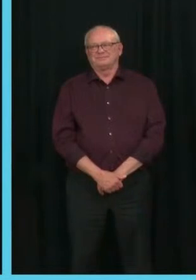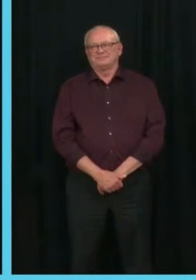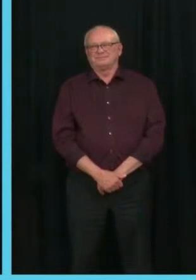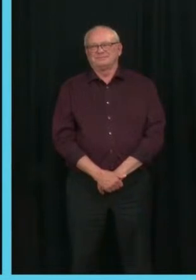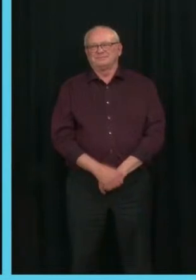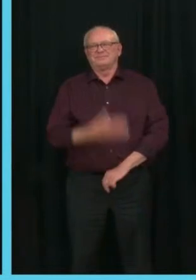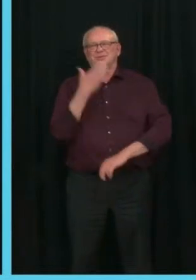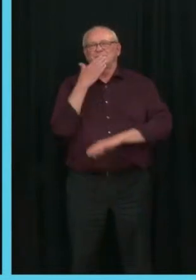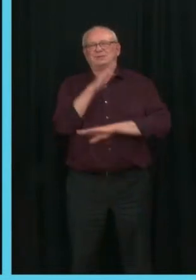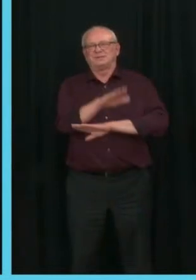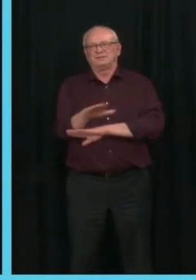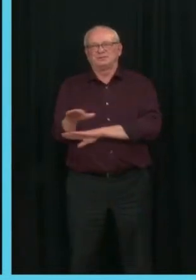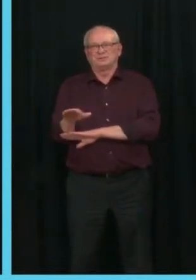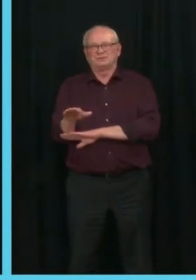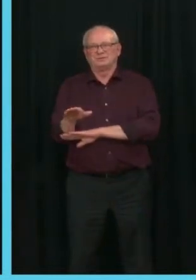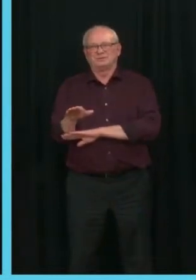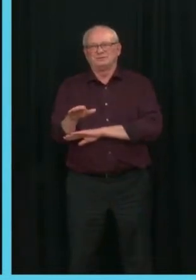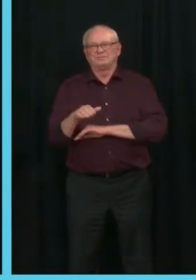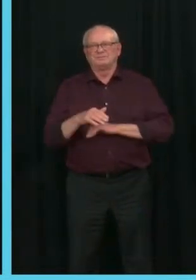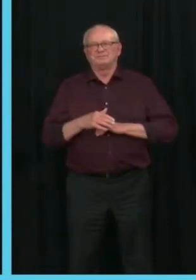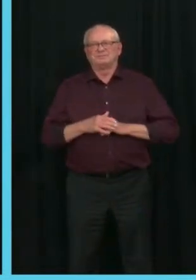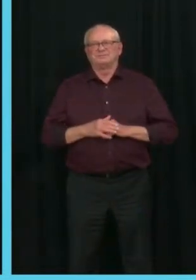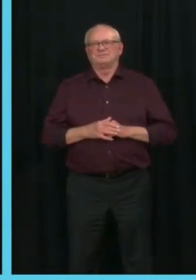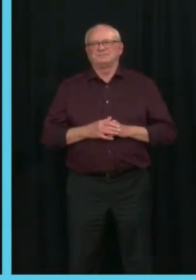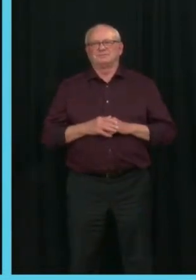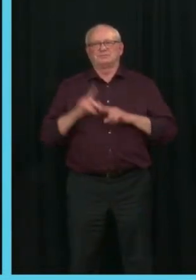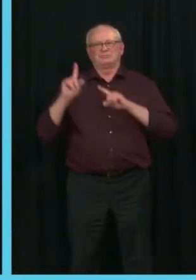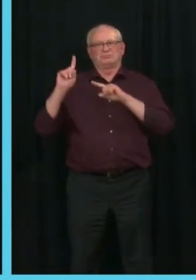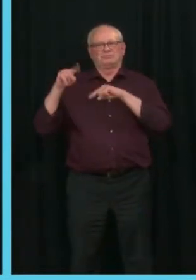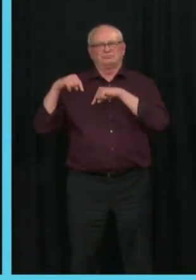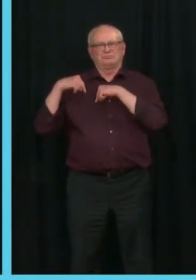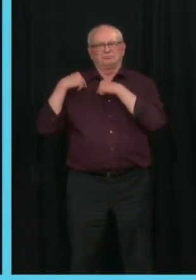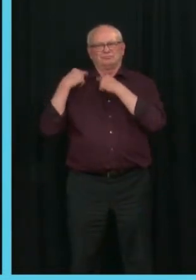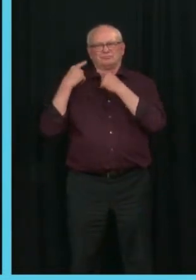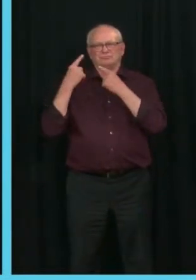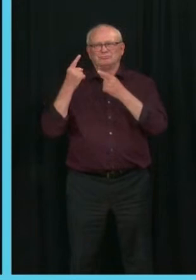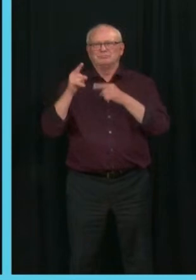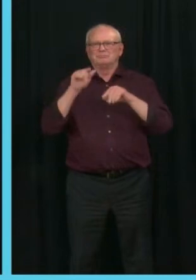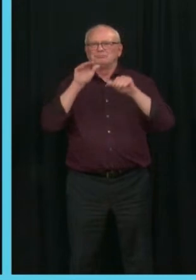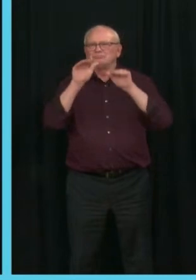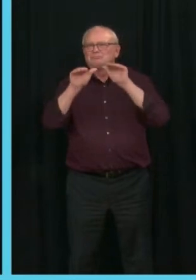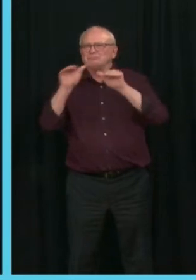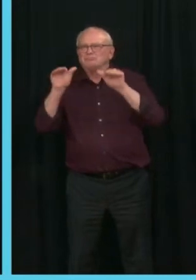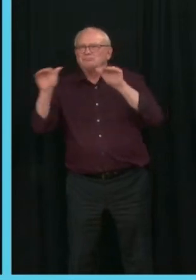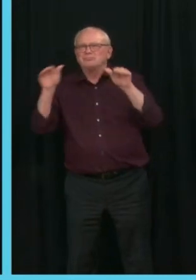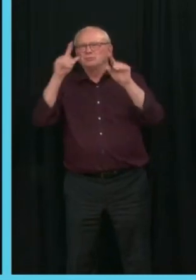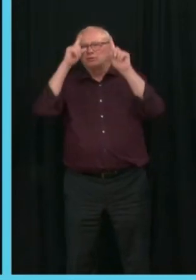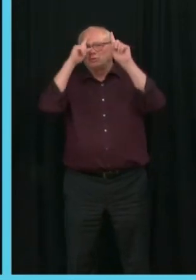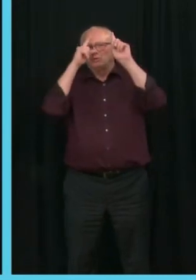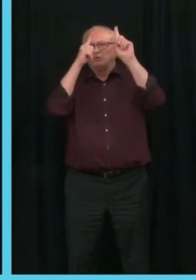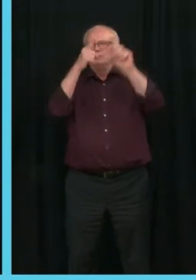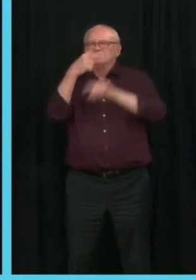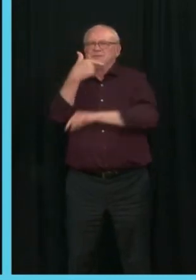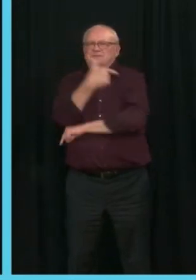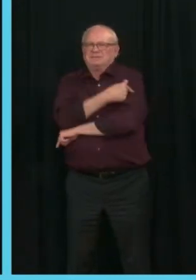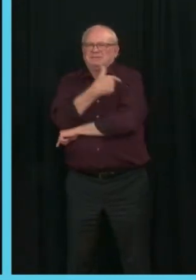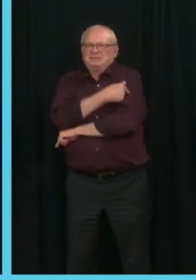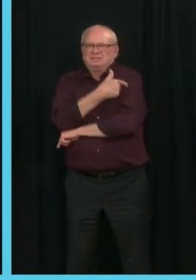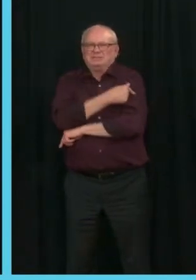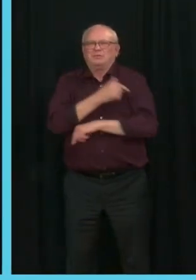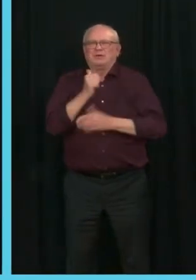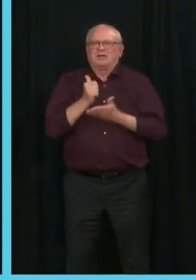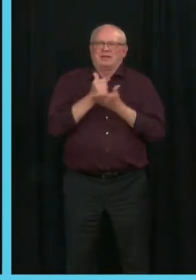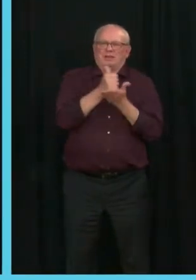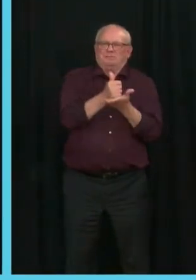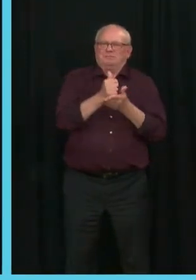Good afternoon, everyone. We have long said that vaccines will take us across the finish line of this pandemic. And that's why I'm pleased to join you today